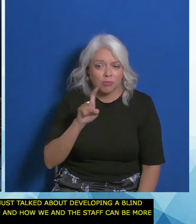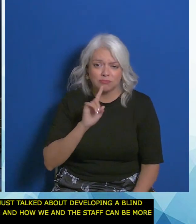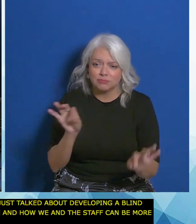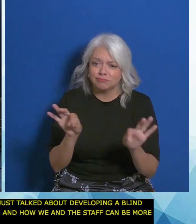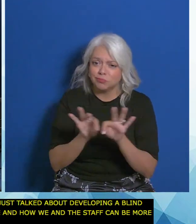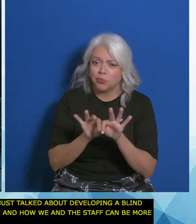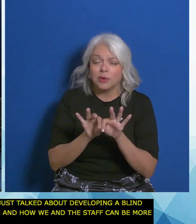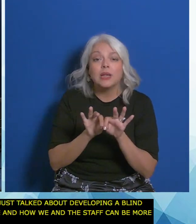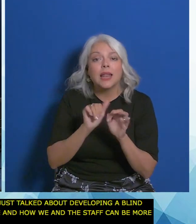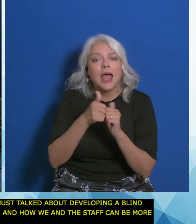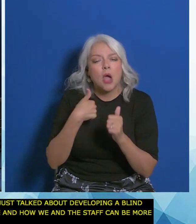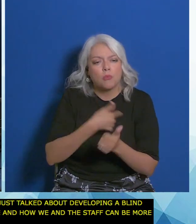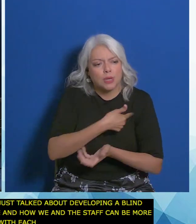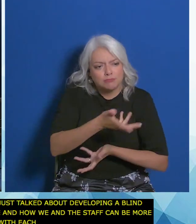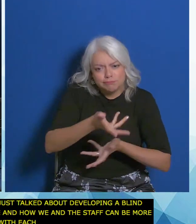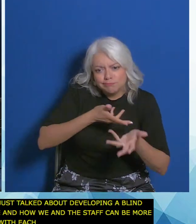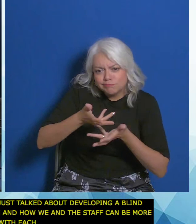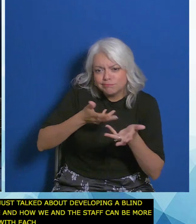interact with each other.